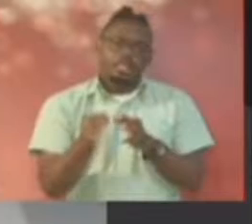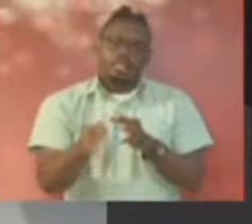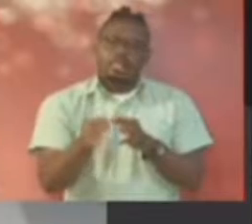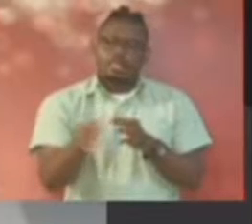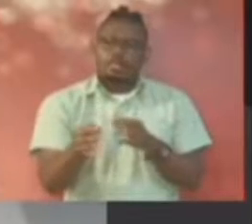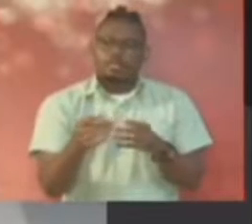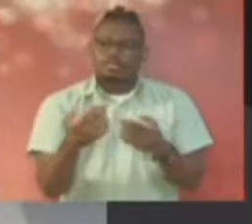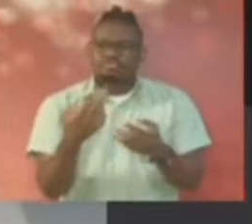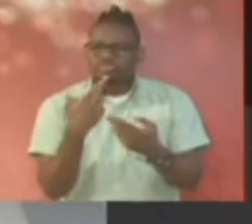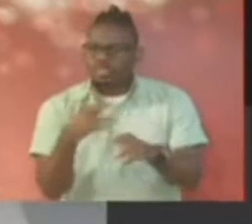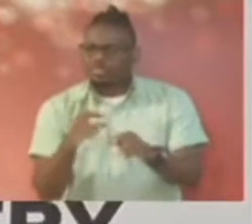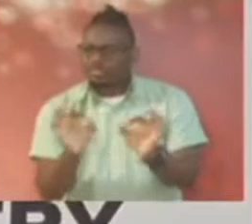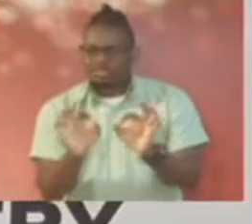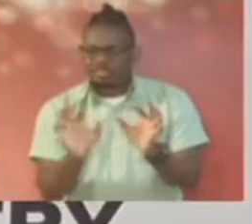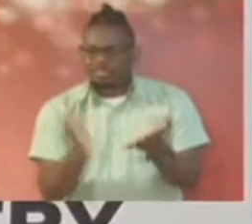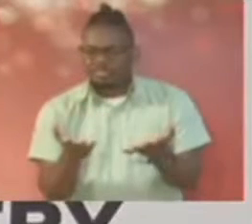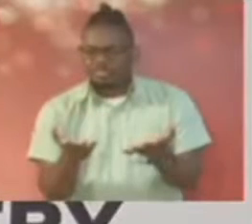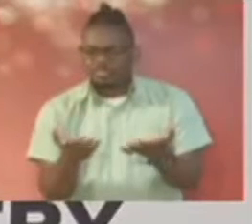so